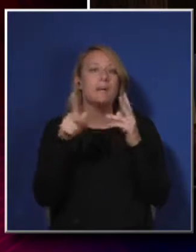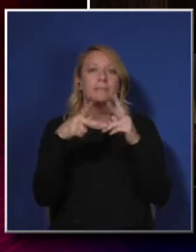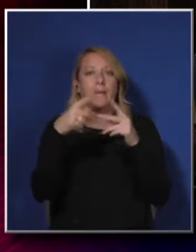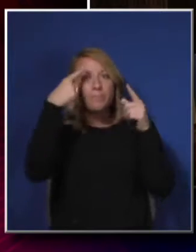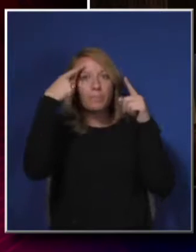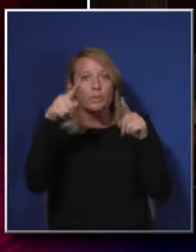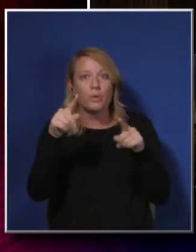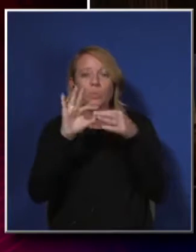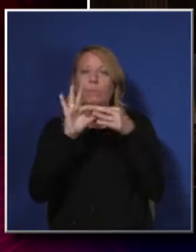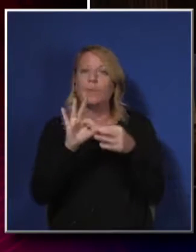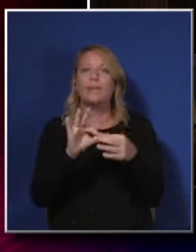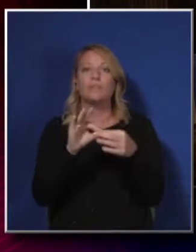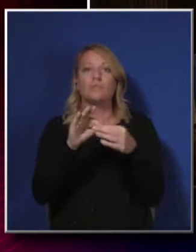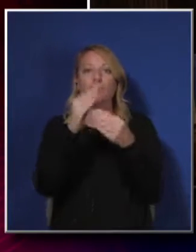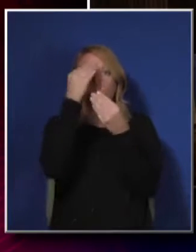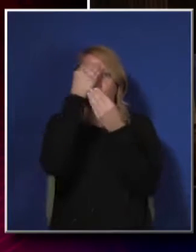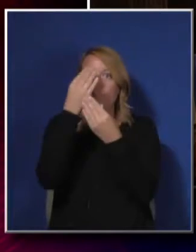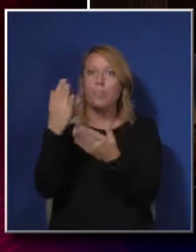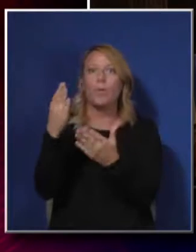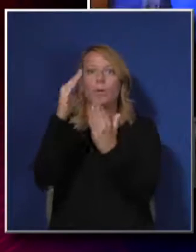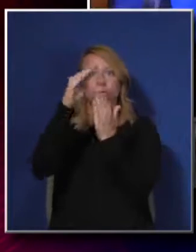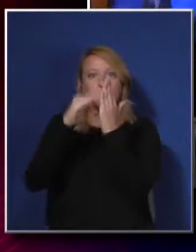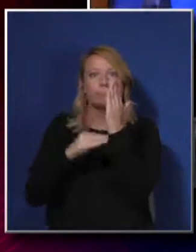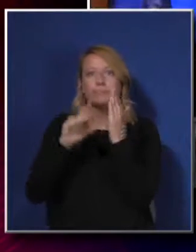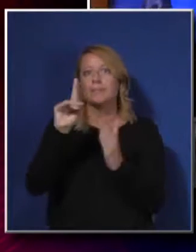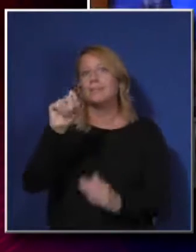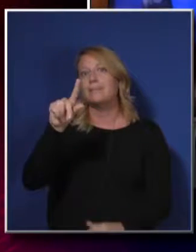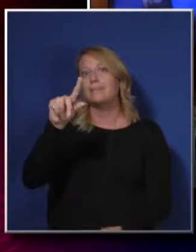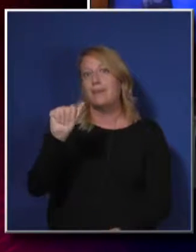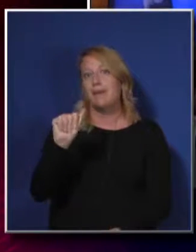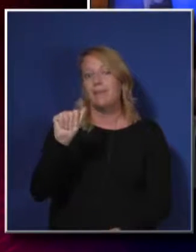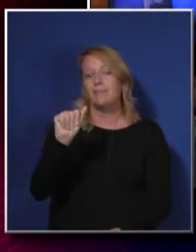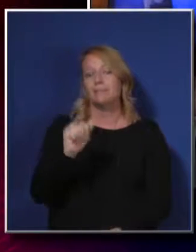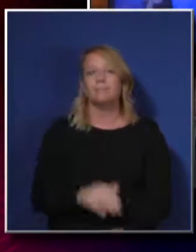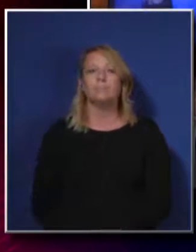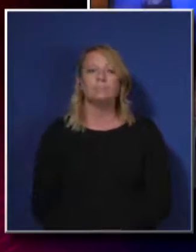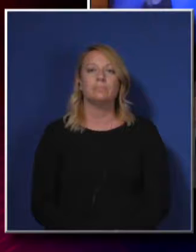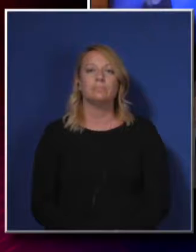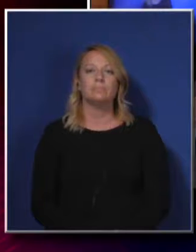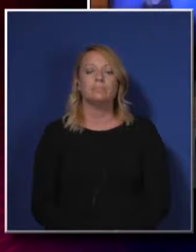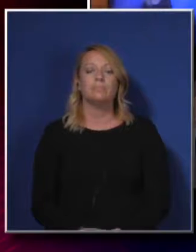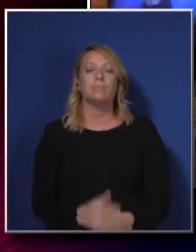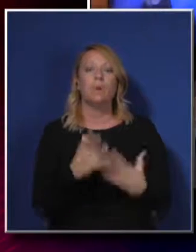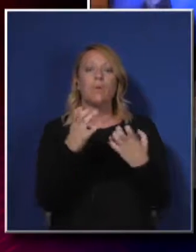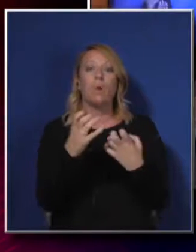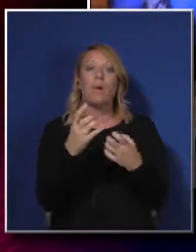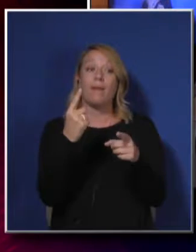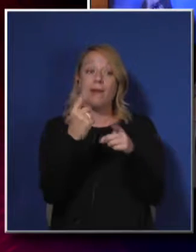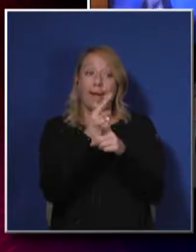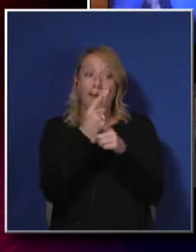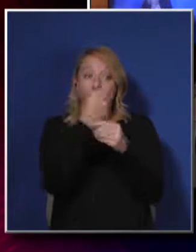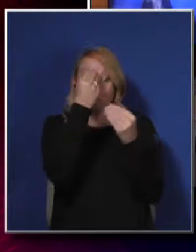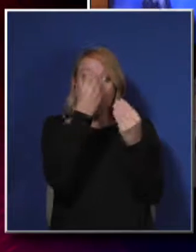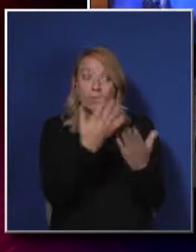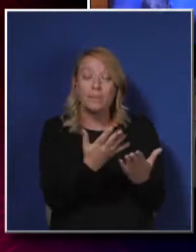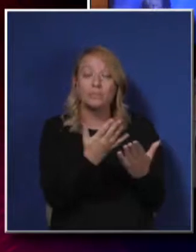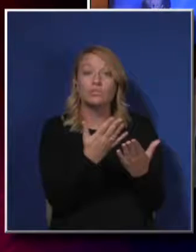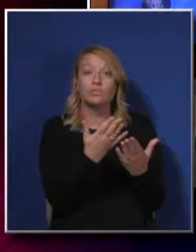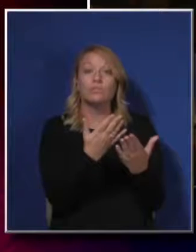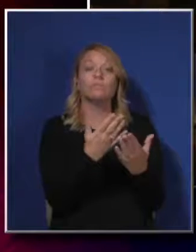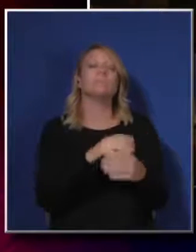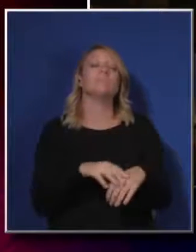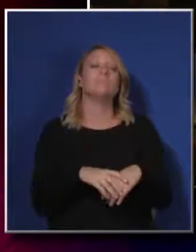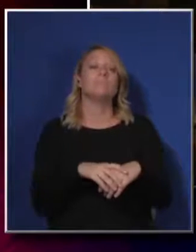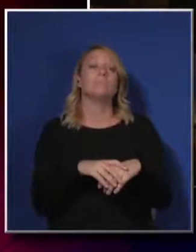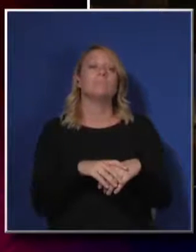agreement that is going to reflect accurate and accountable information on the students